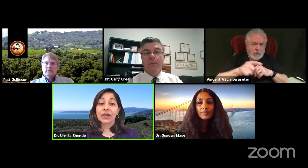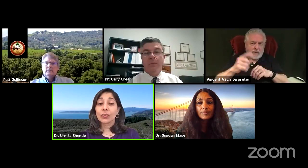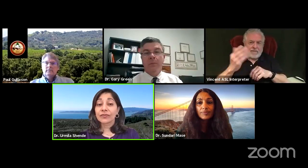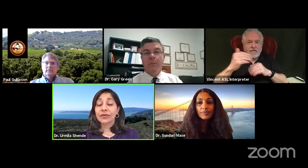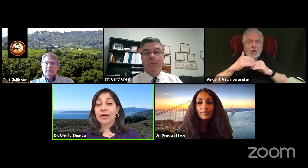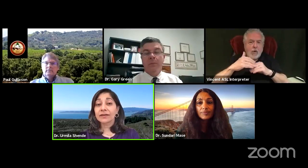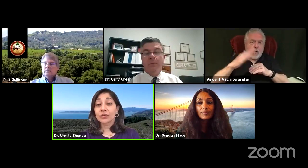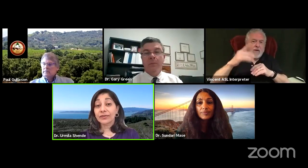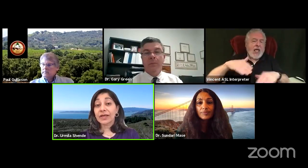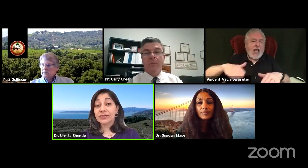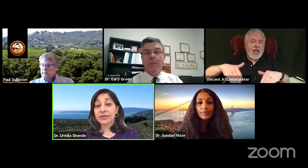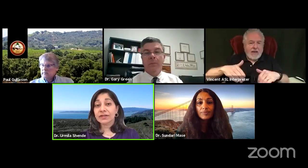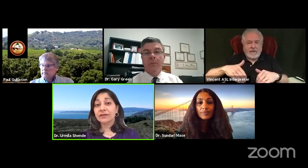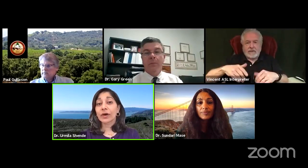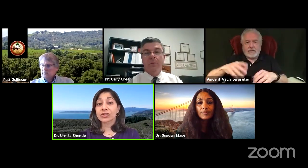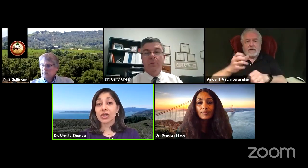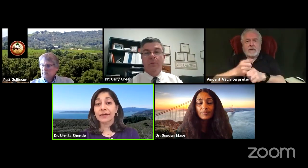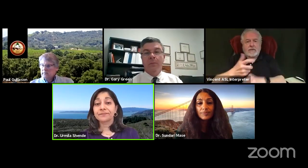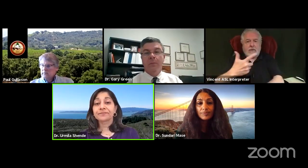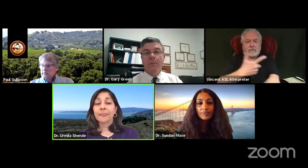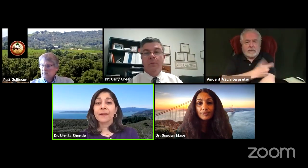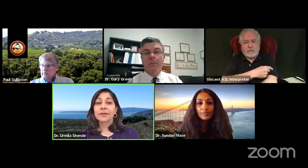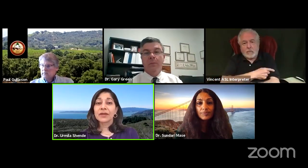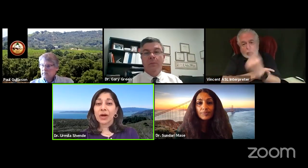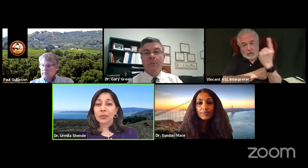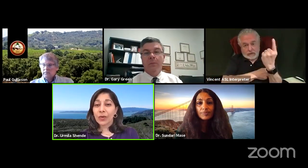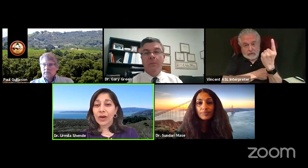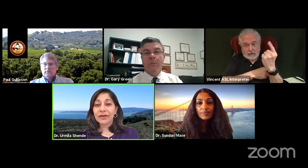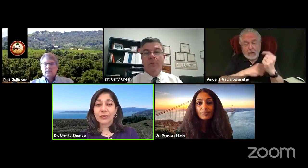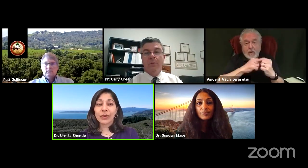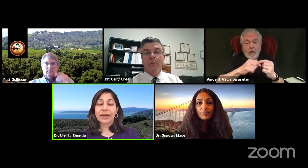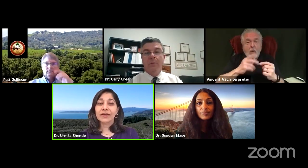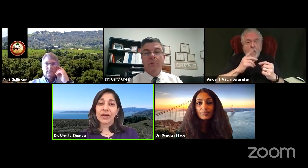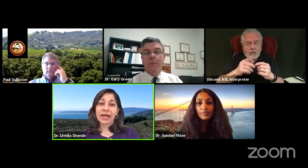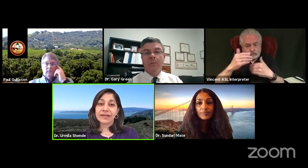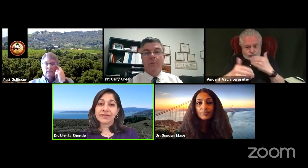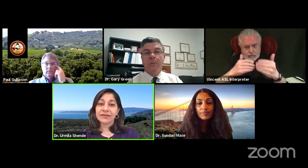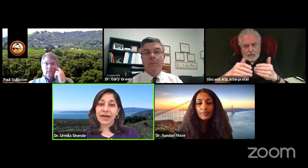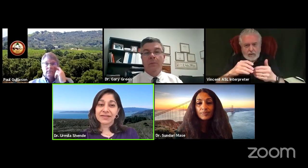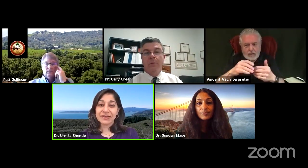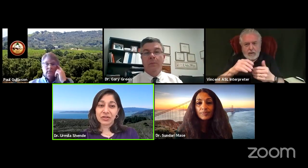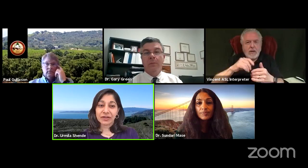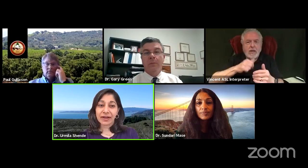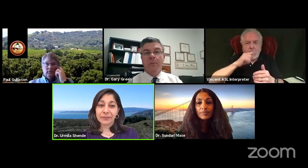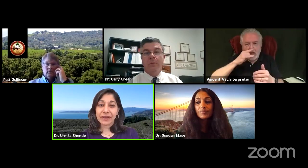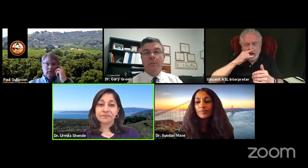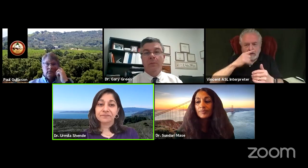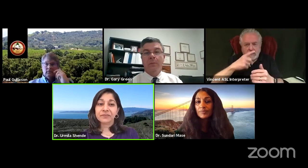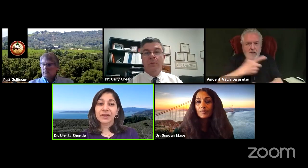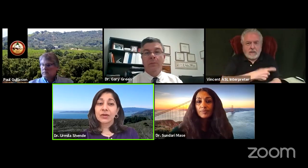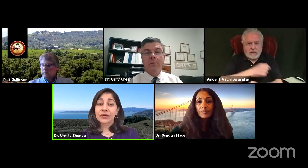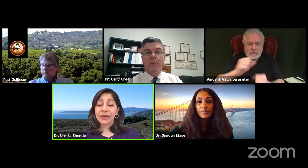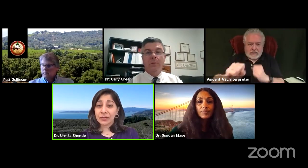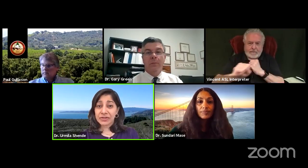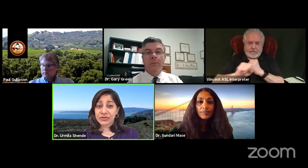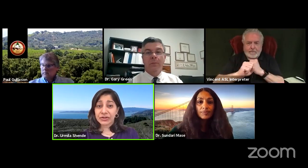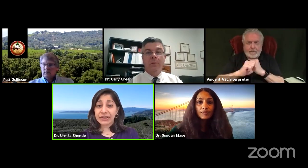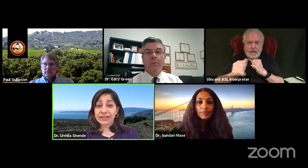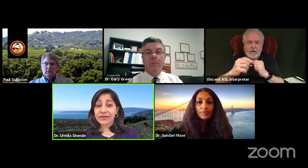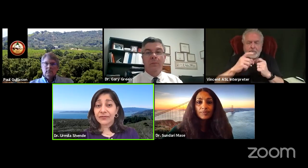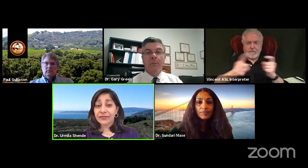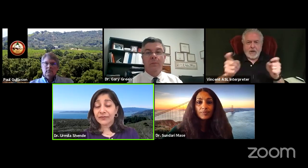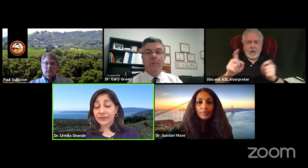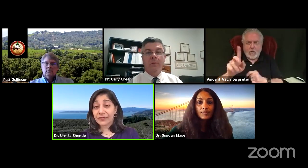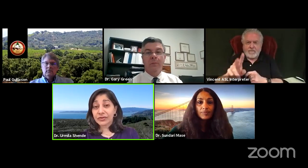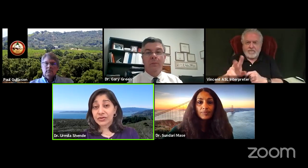older who have yet to receive one shot. Meanwhile, we're well underway in our adolescent vaccination campaign. We've now administered